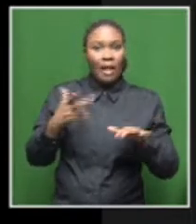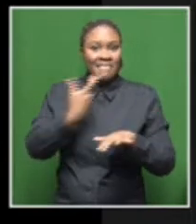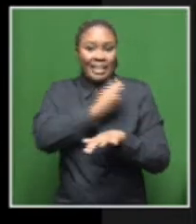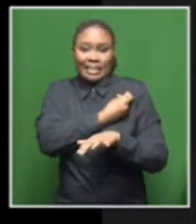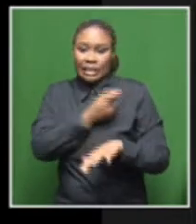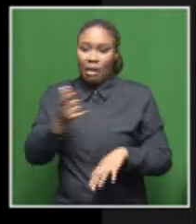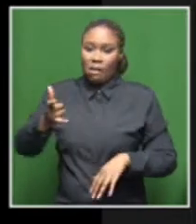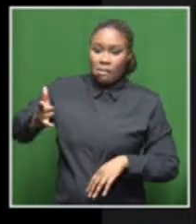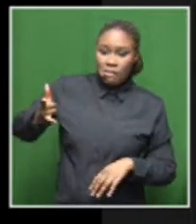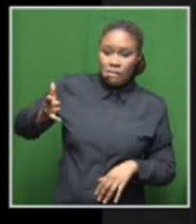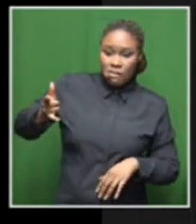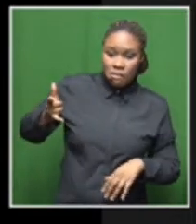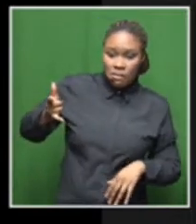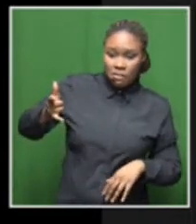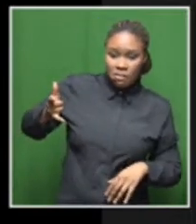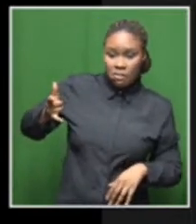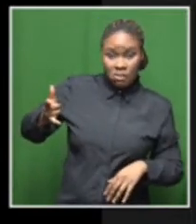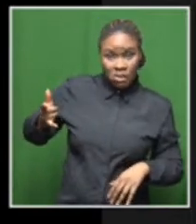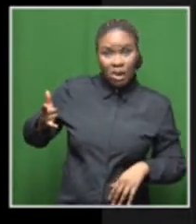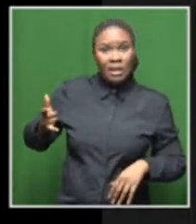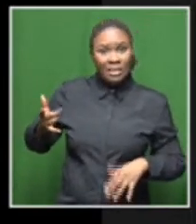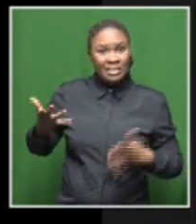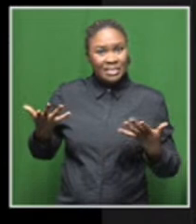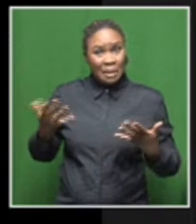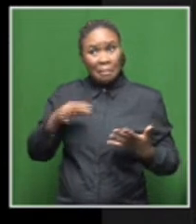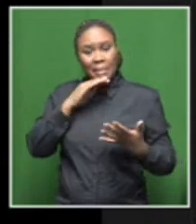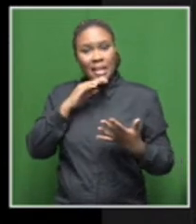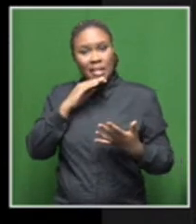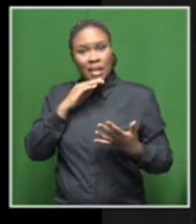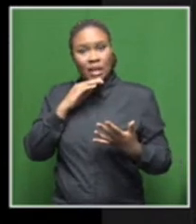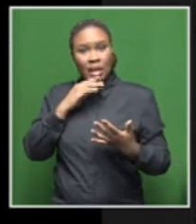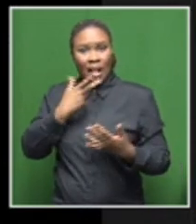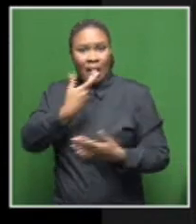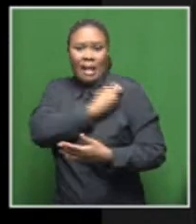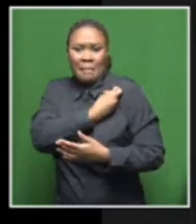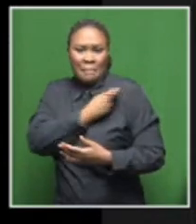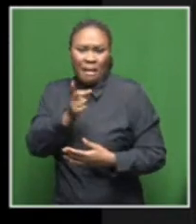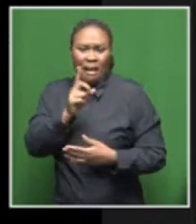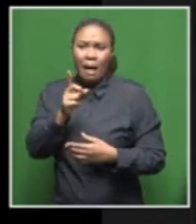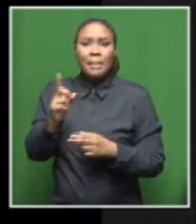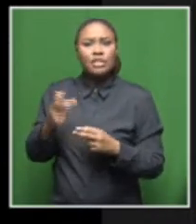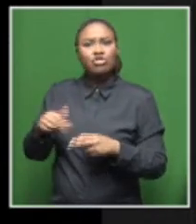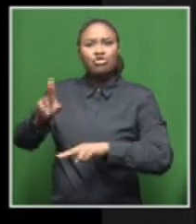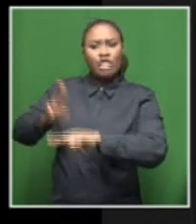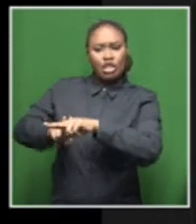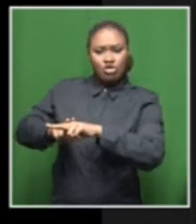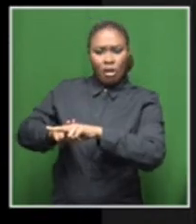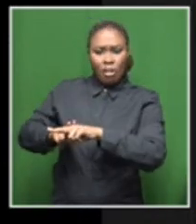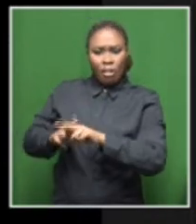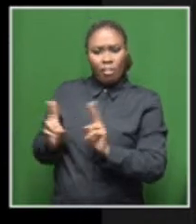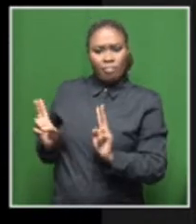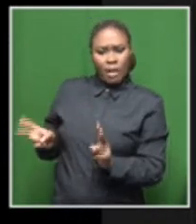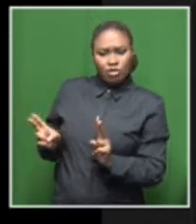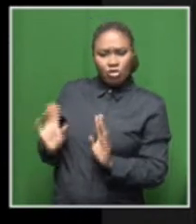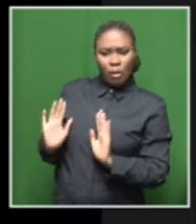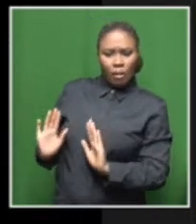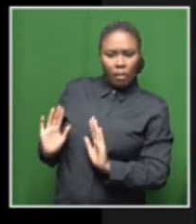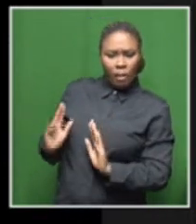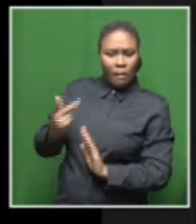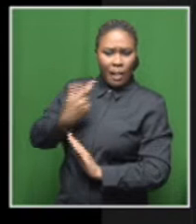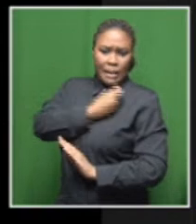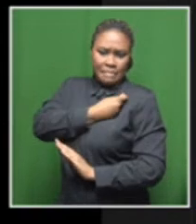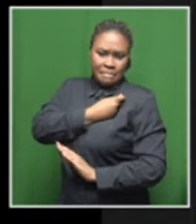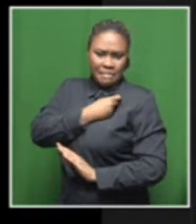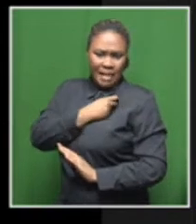this more natural vaccines. I don't understand this question, but if the panelists will understand it better,